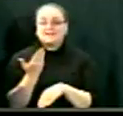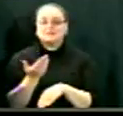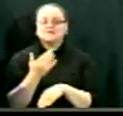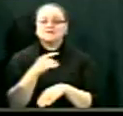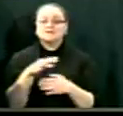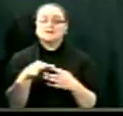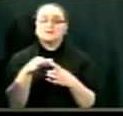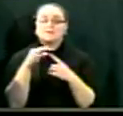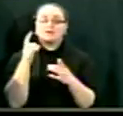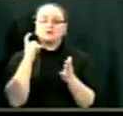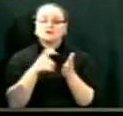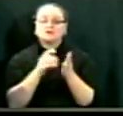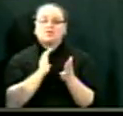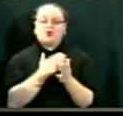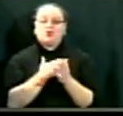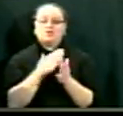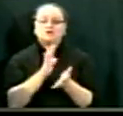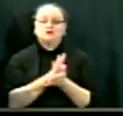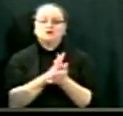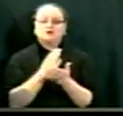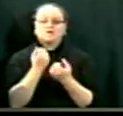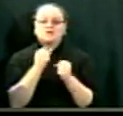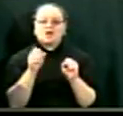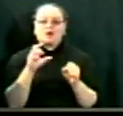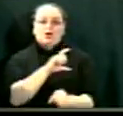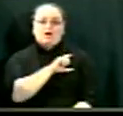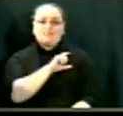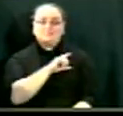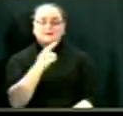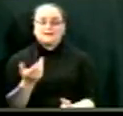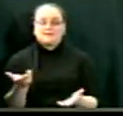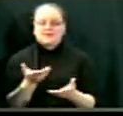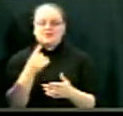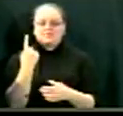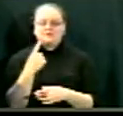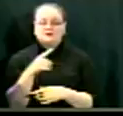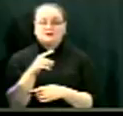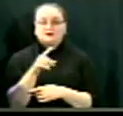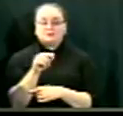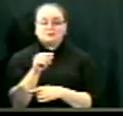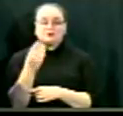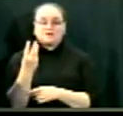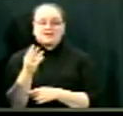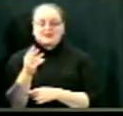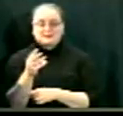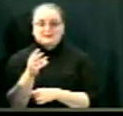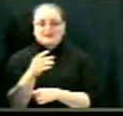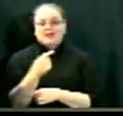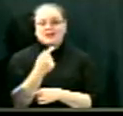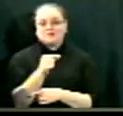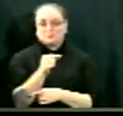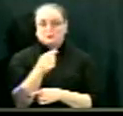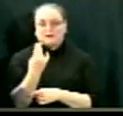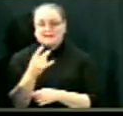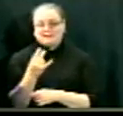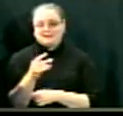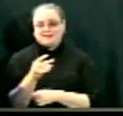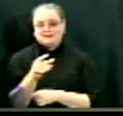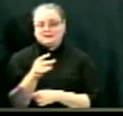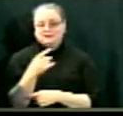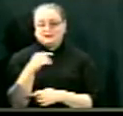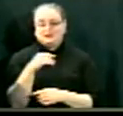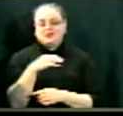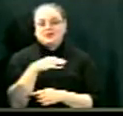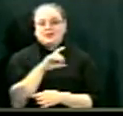special recognition of our school security officers of the year for 2016 and 2017.